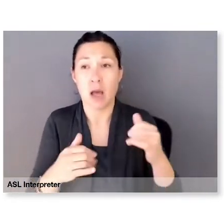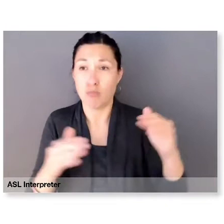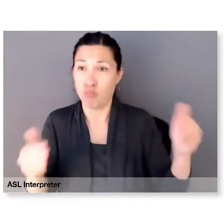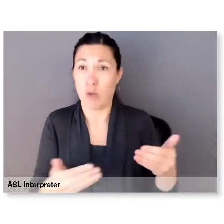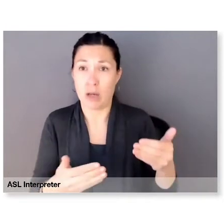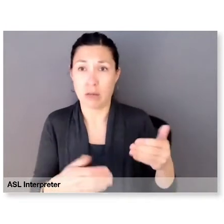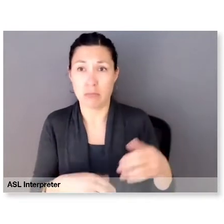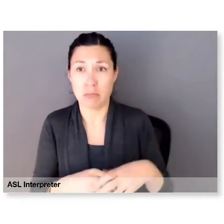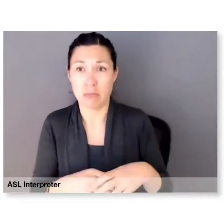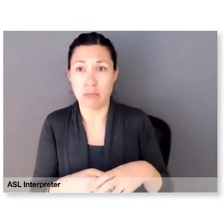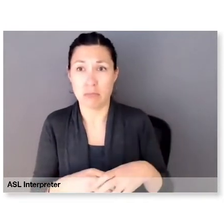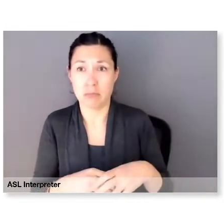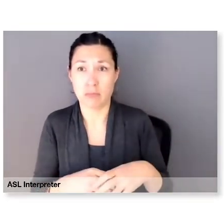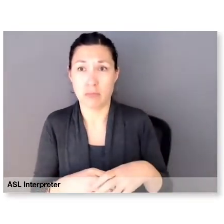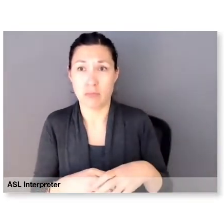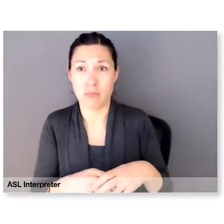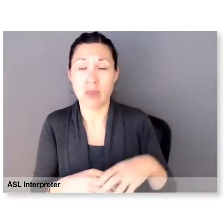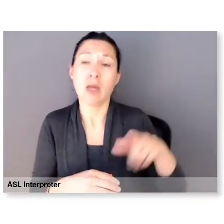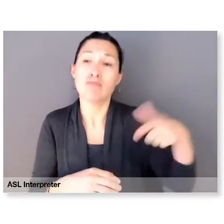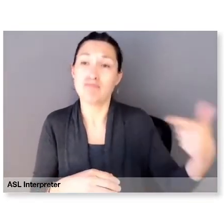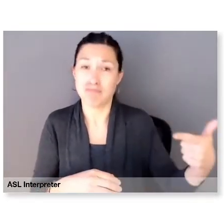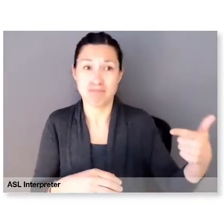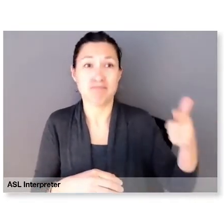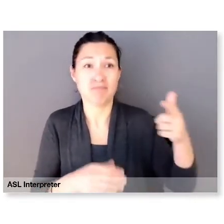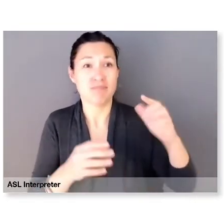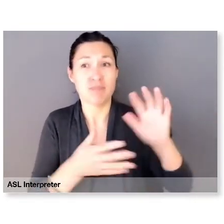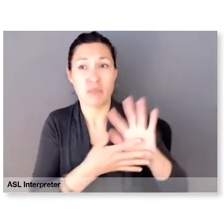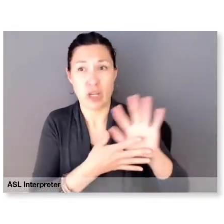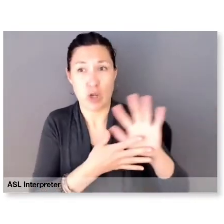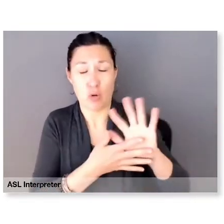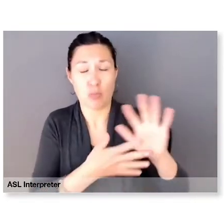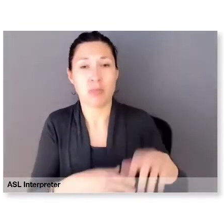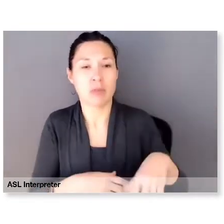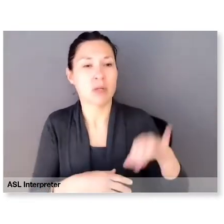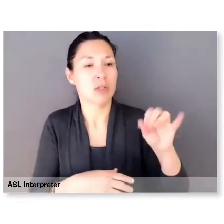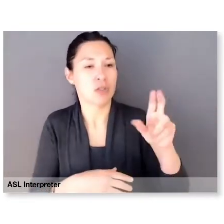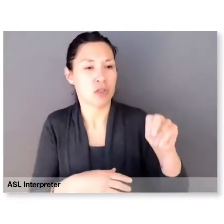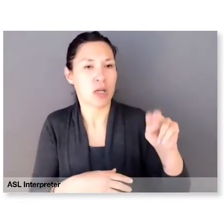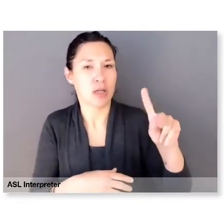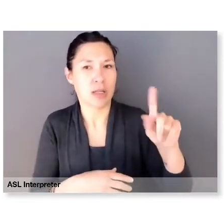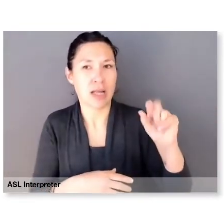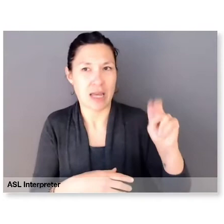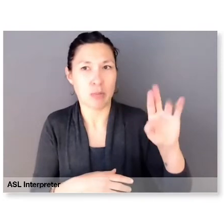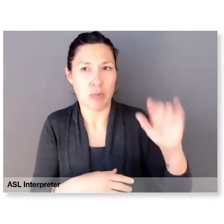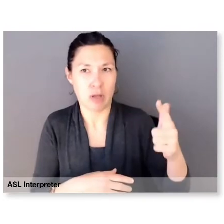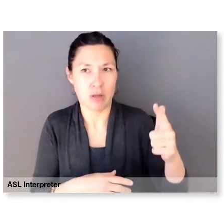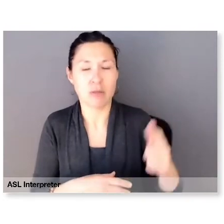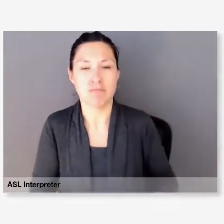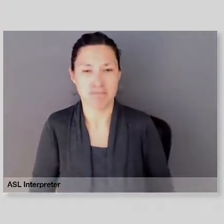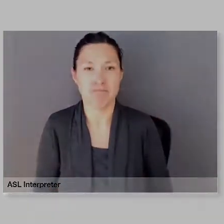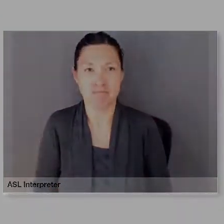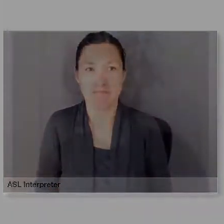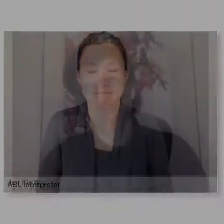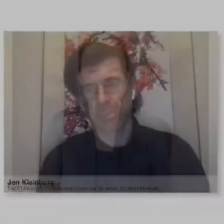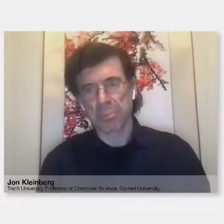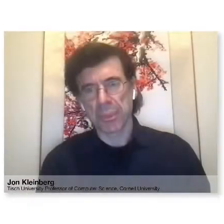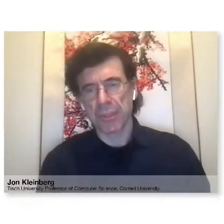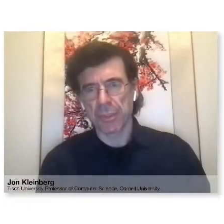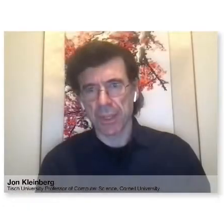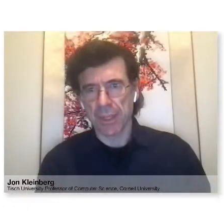our pre-recorded video by John Kleinberg, followed again by a brief clarifying Q&A.